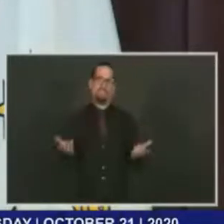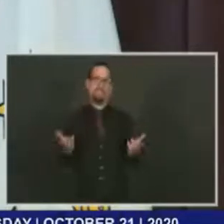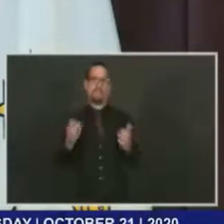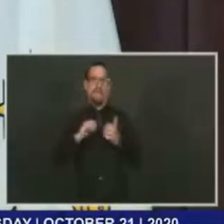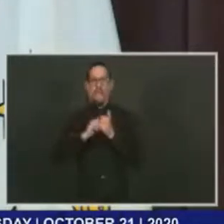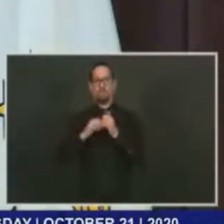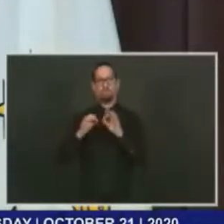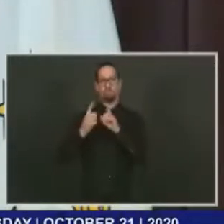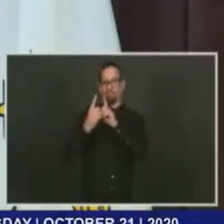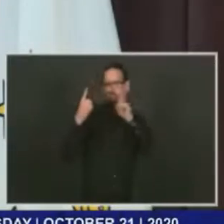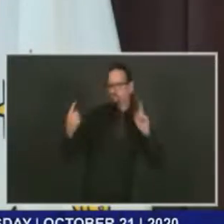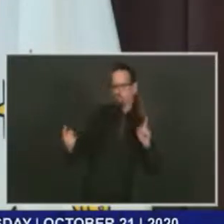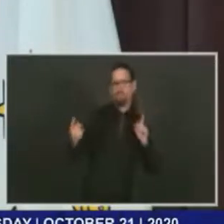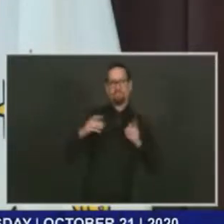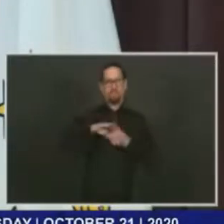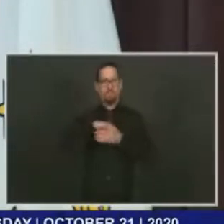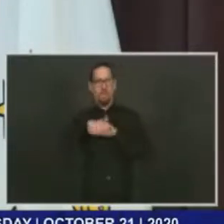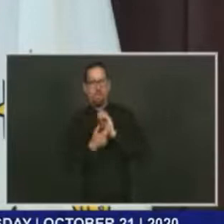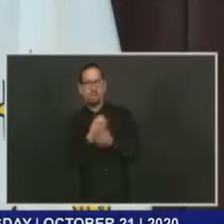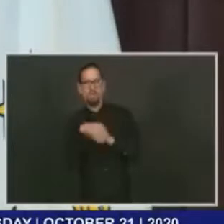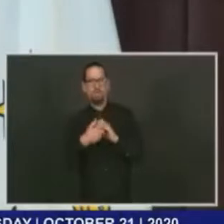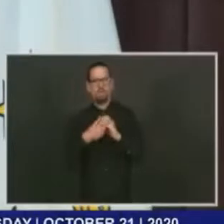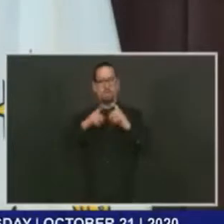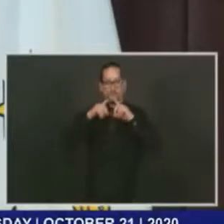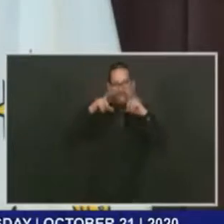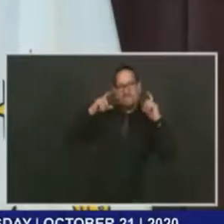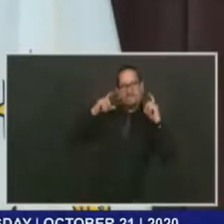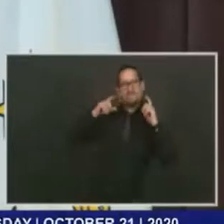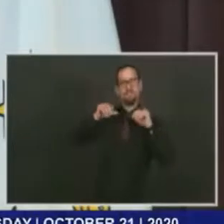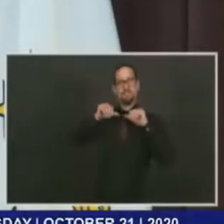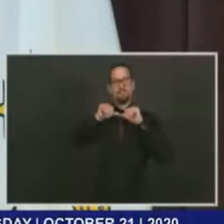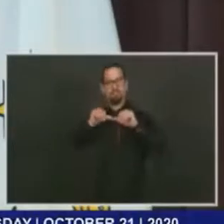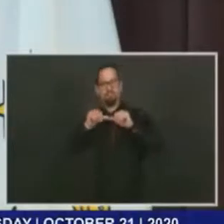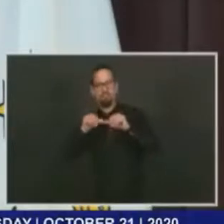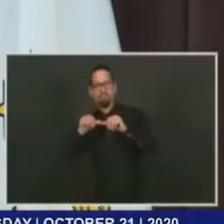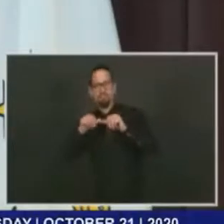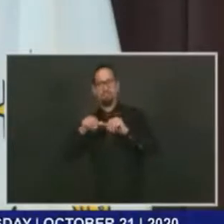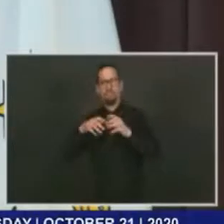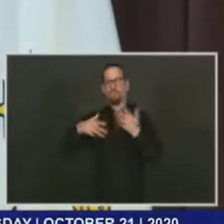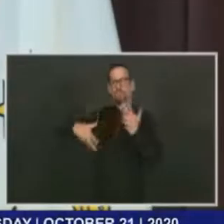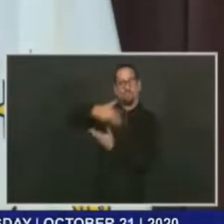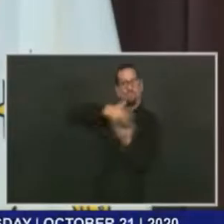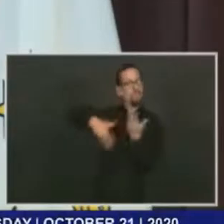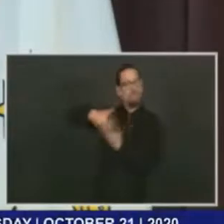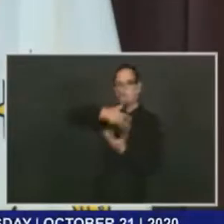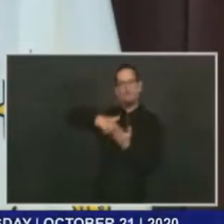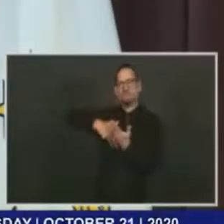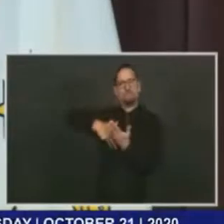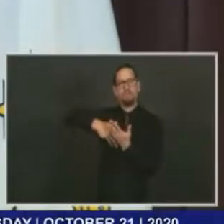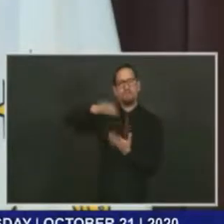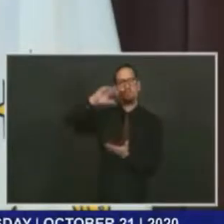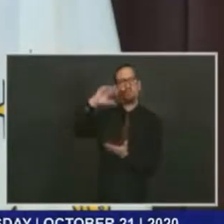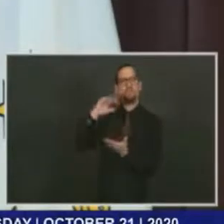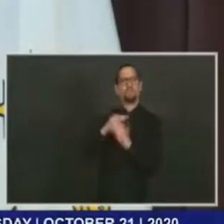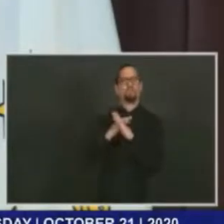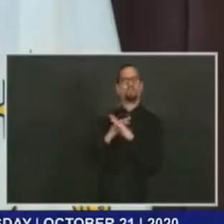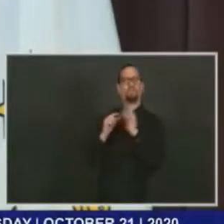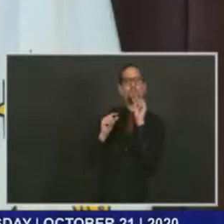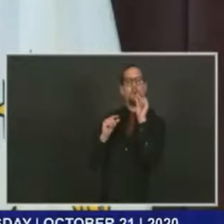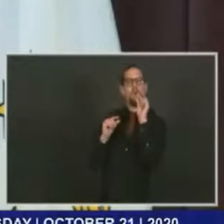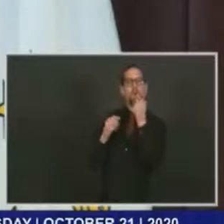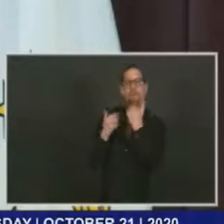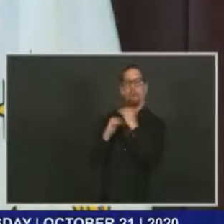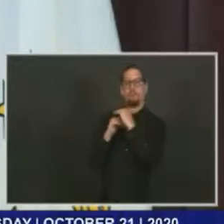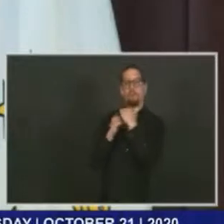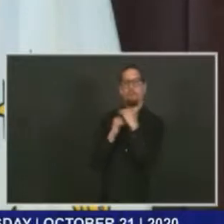mask, and decreasing your social gathering, social activity prior to engagement with people outside